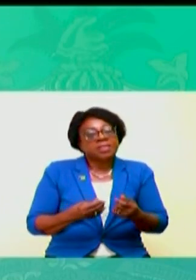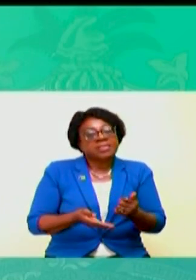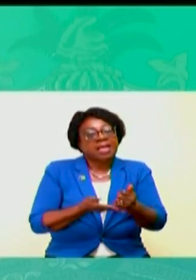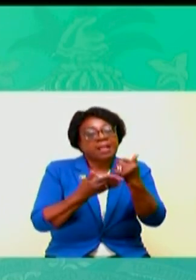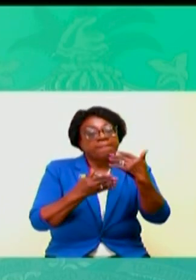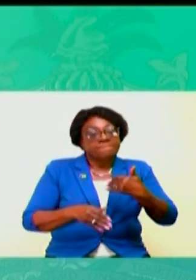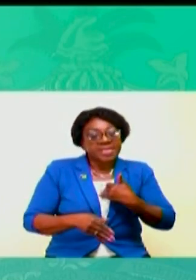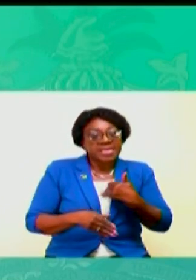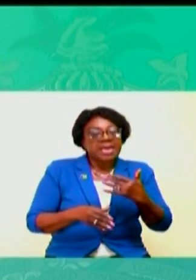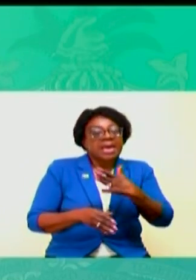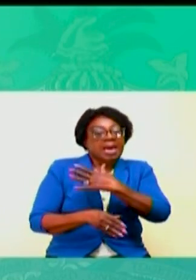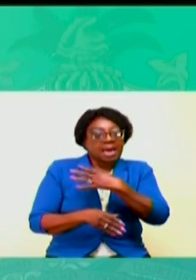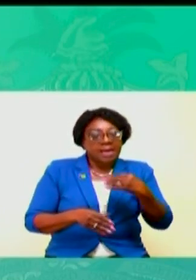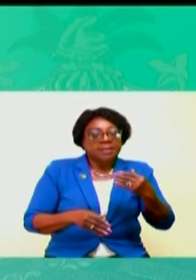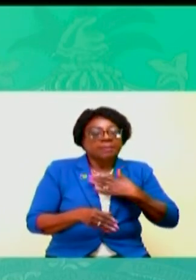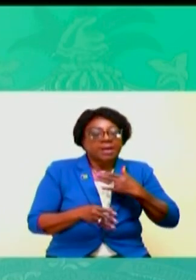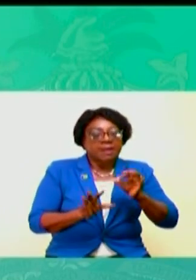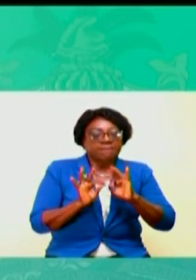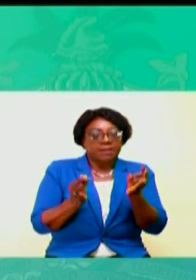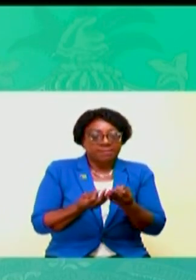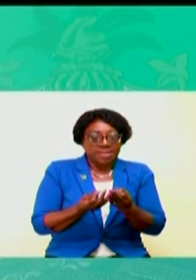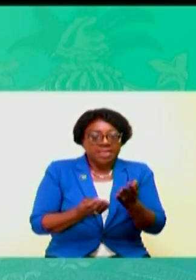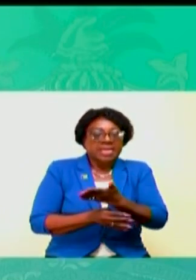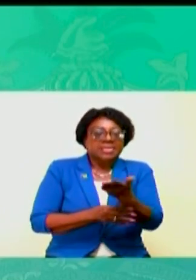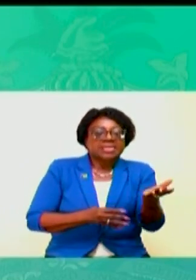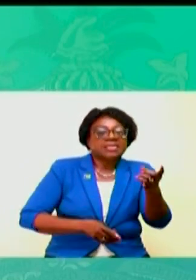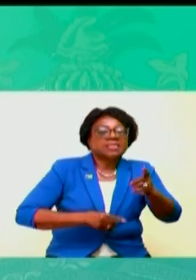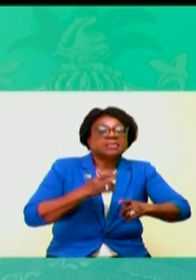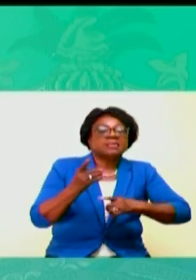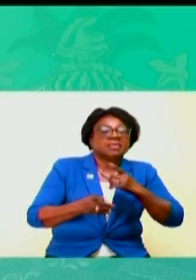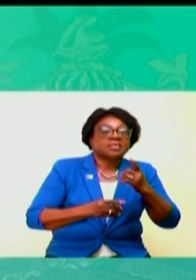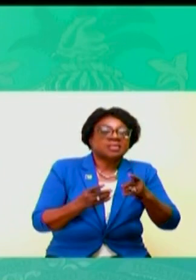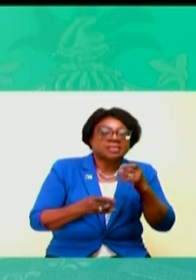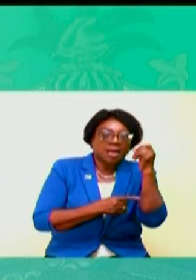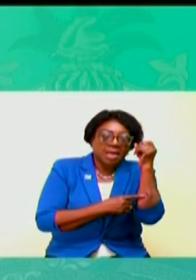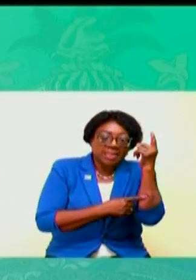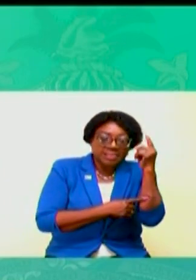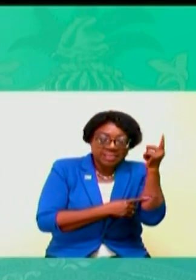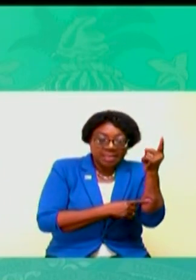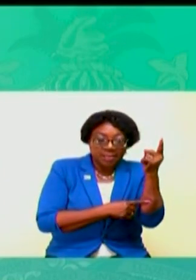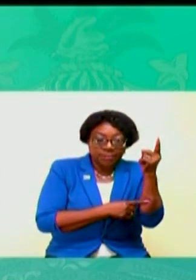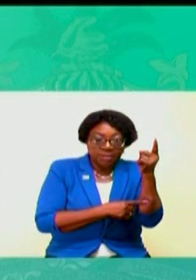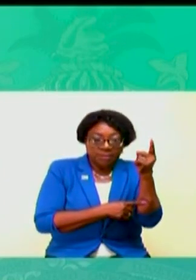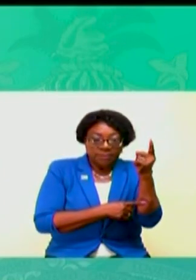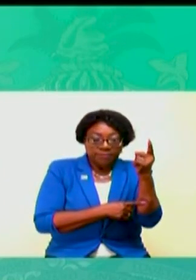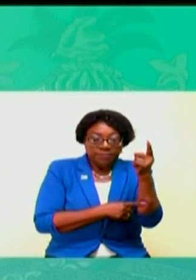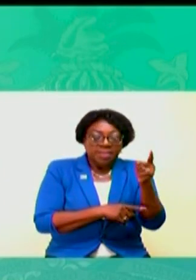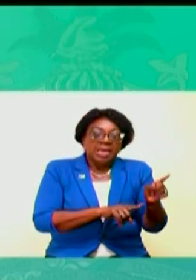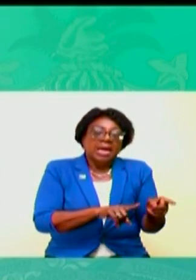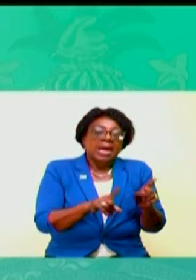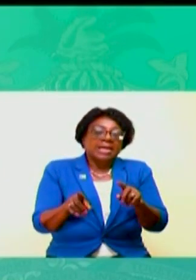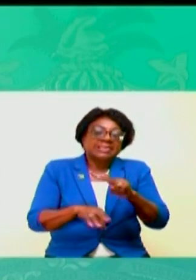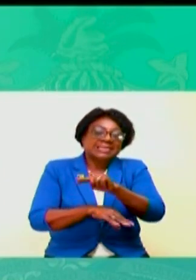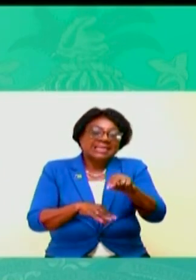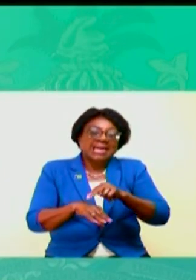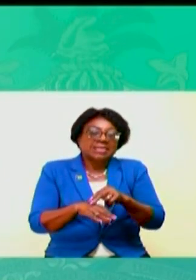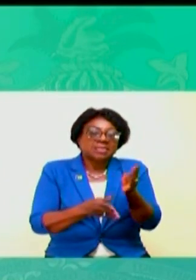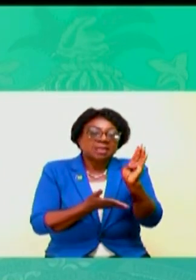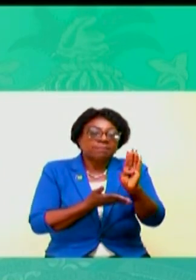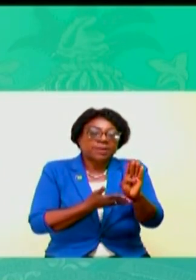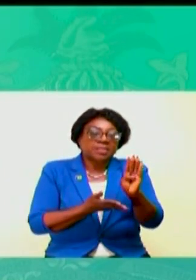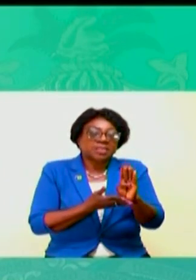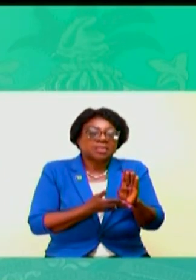family? These discussions are understandable, healthy, and valid, as the national budget does